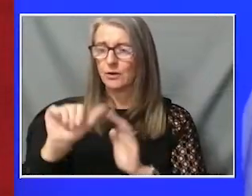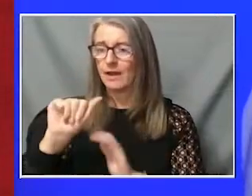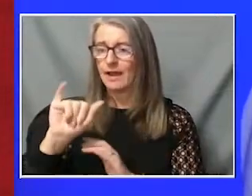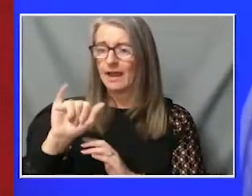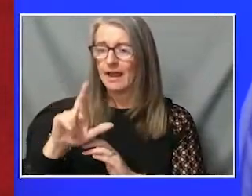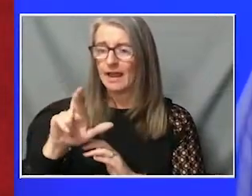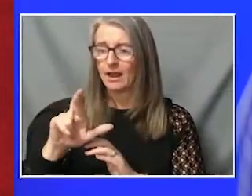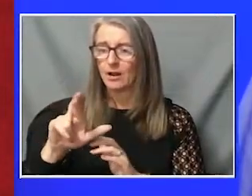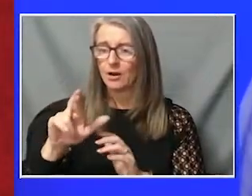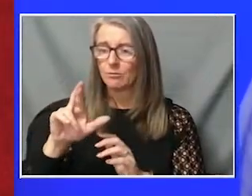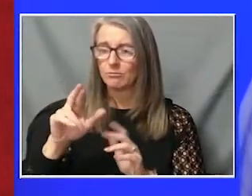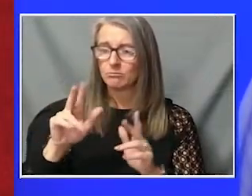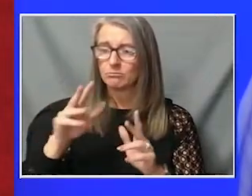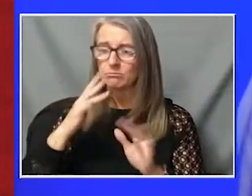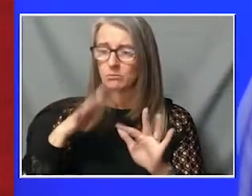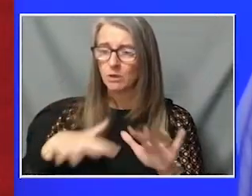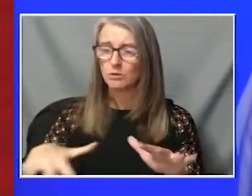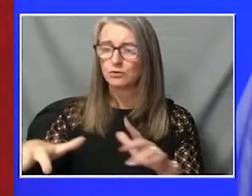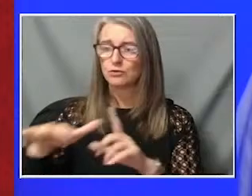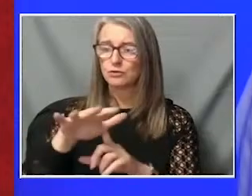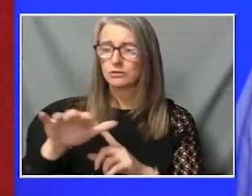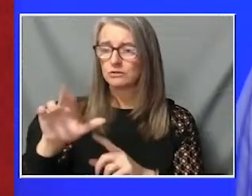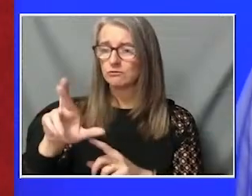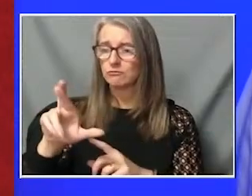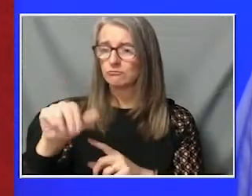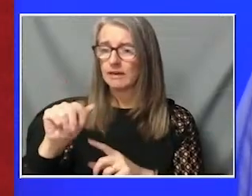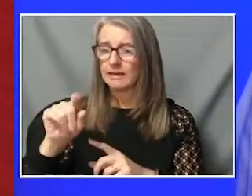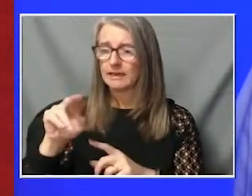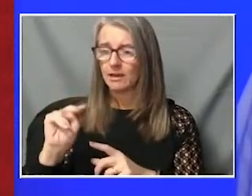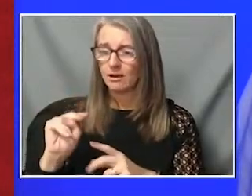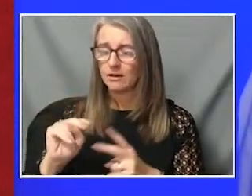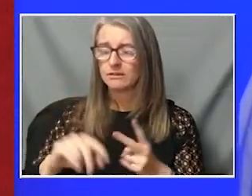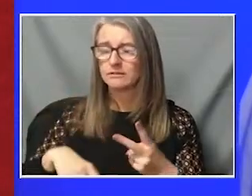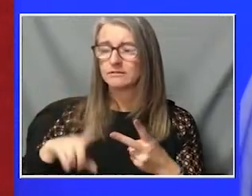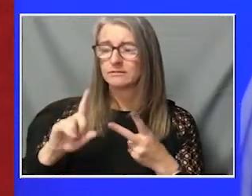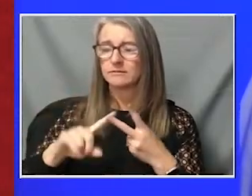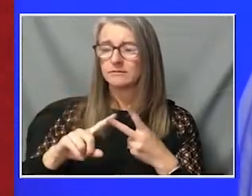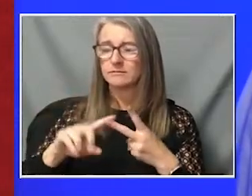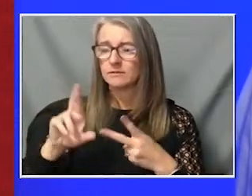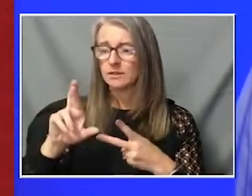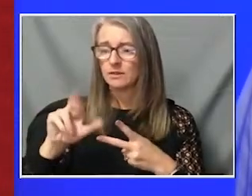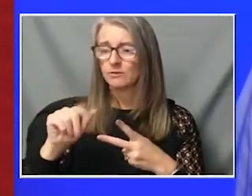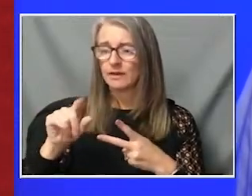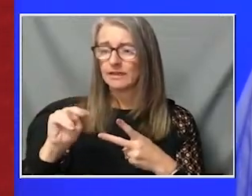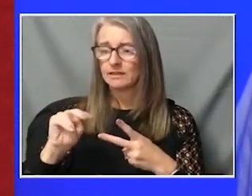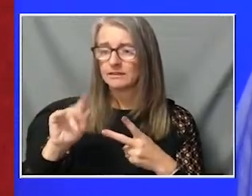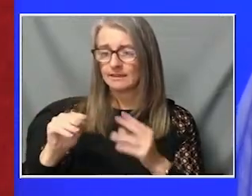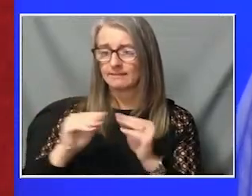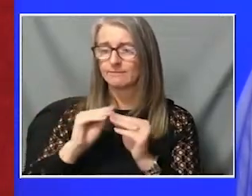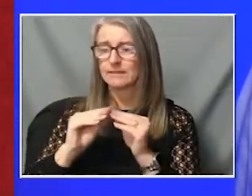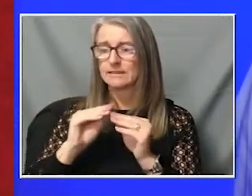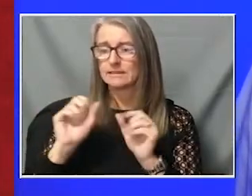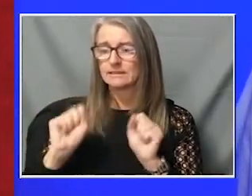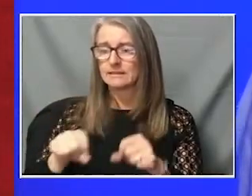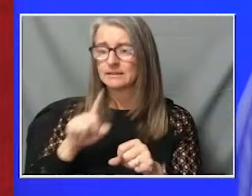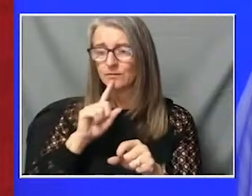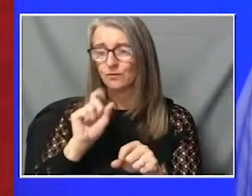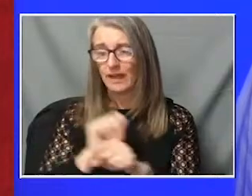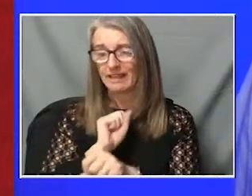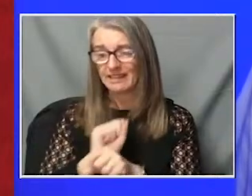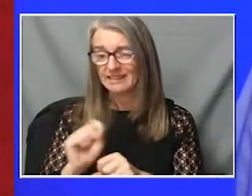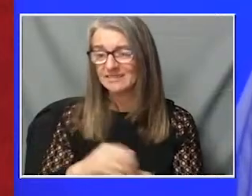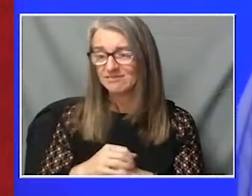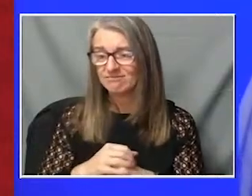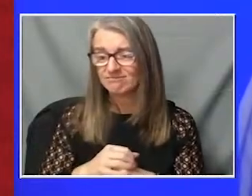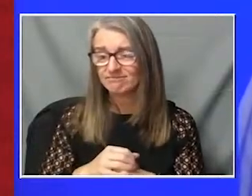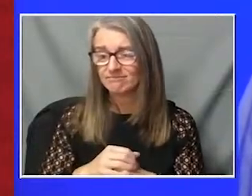be a factor, radon a factor, and radon's easy to deal with, quite frankly, and so